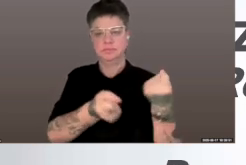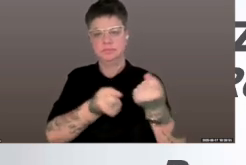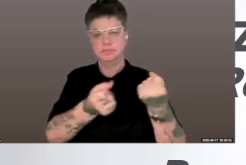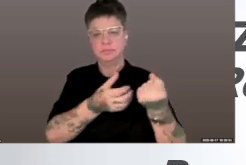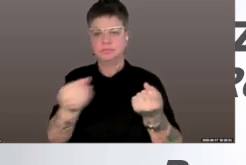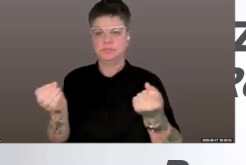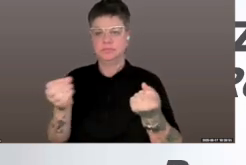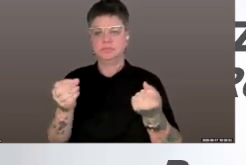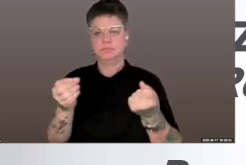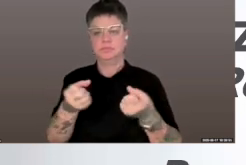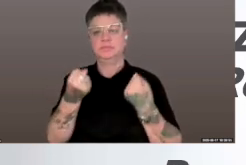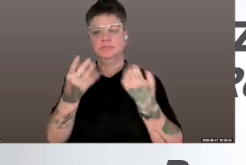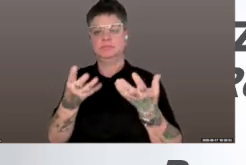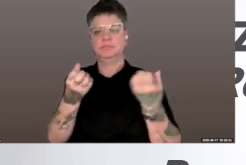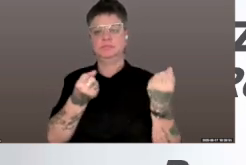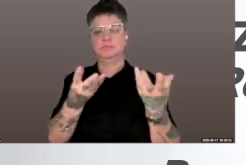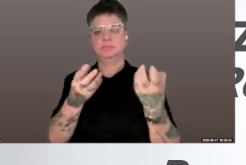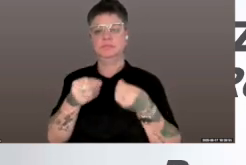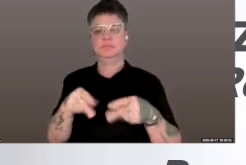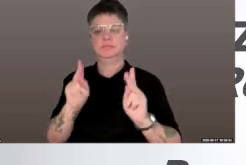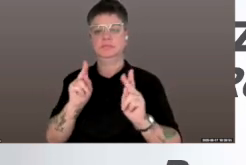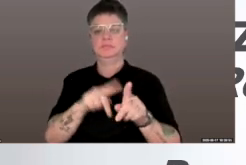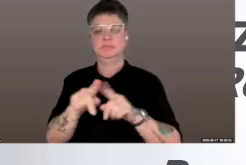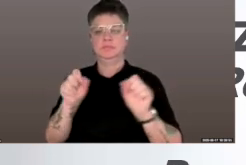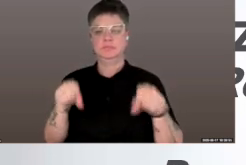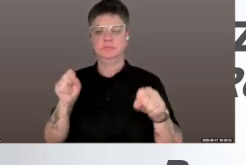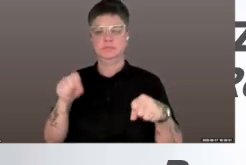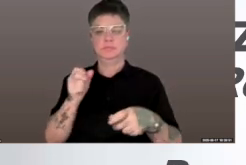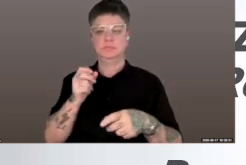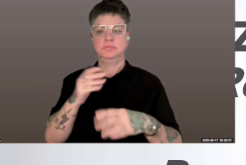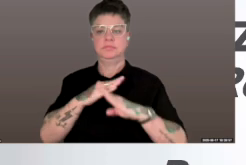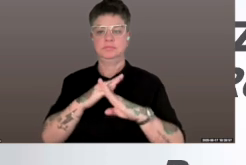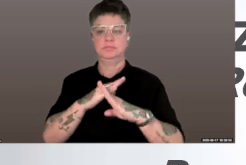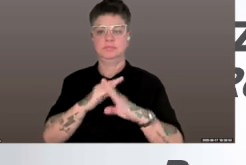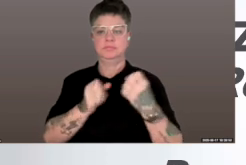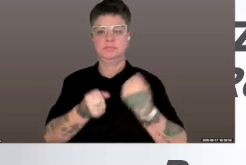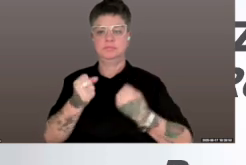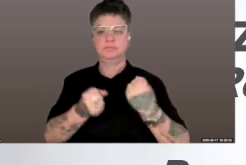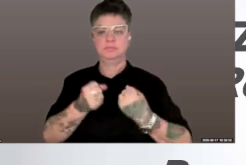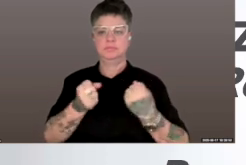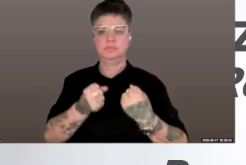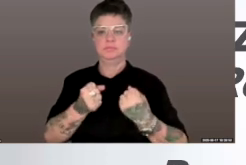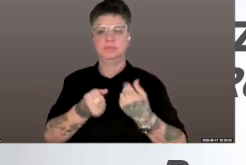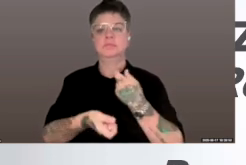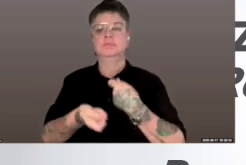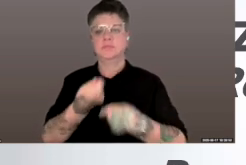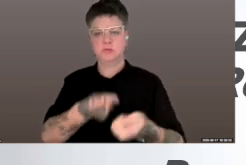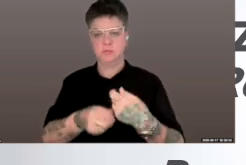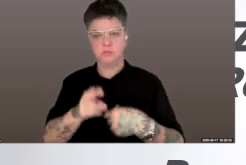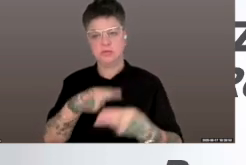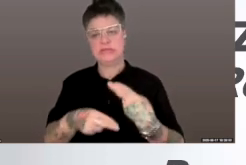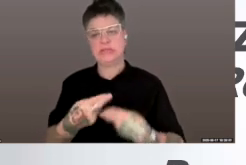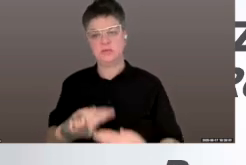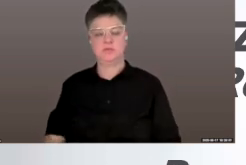component evaluation to determine the most viable pathway the vehicle or its components should